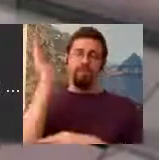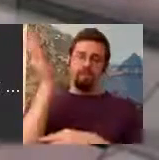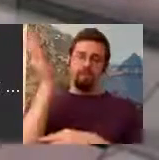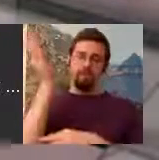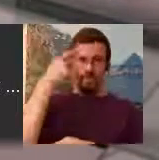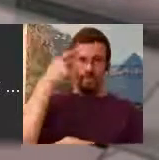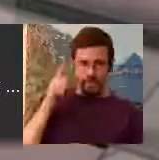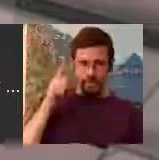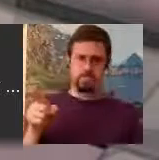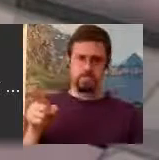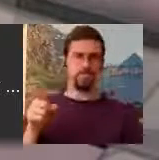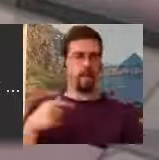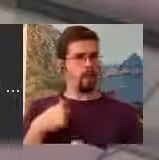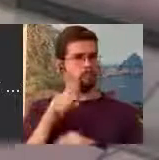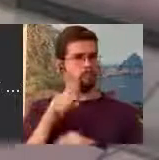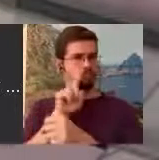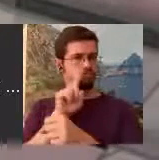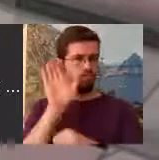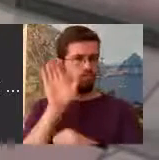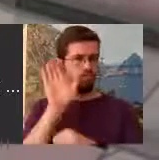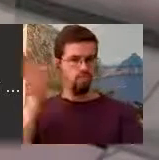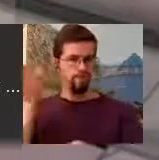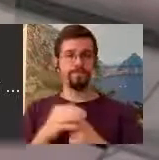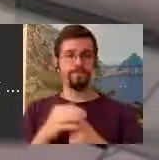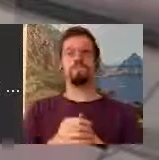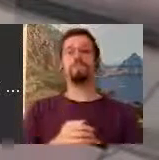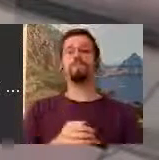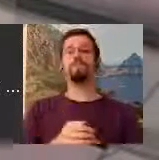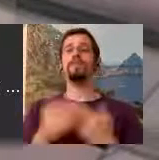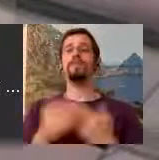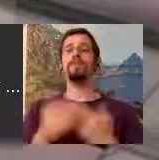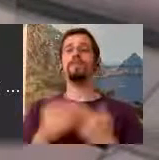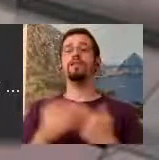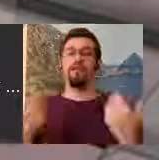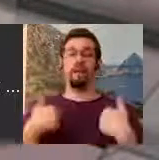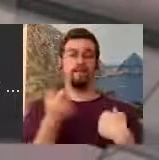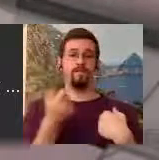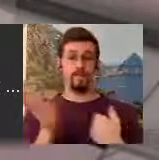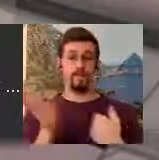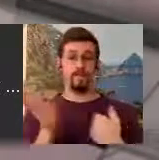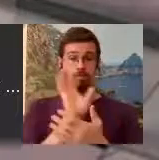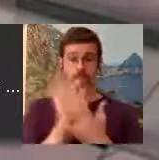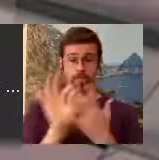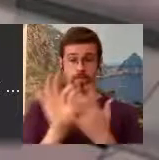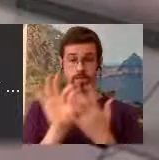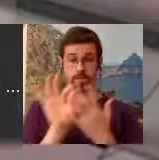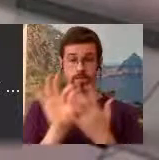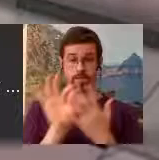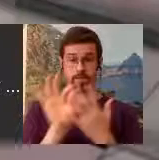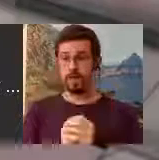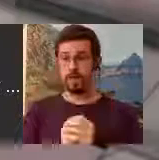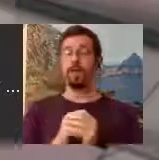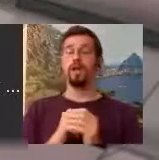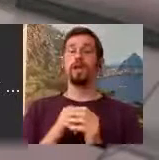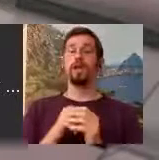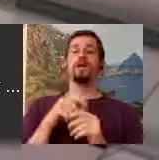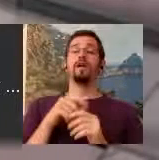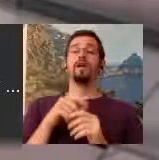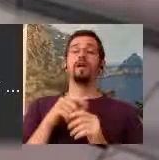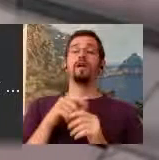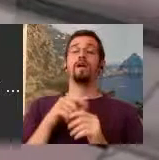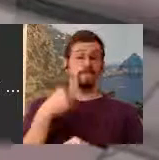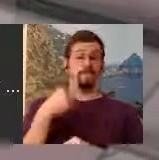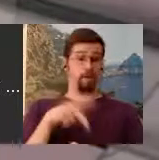her I would do this. So we have several opportunities. One is she gave us her PowerPoint